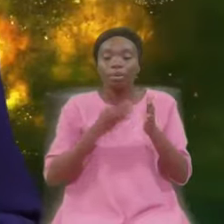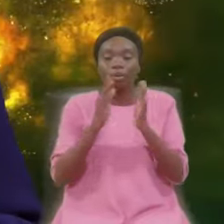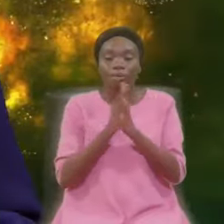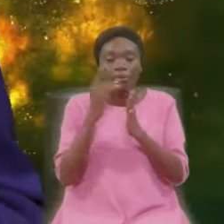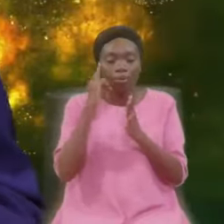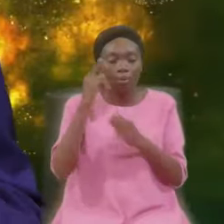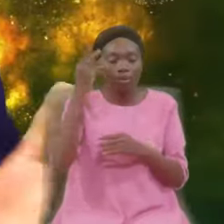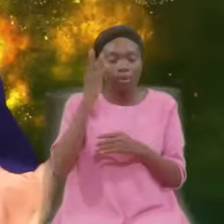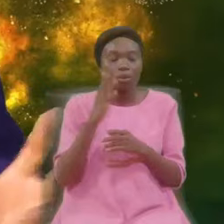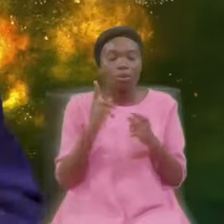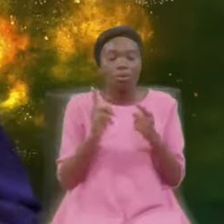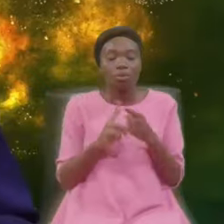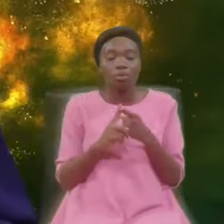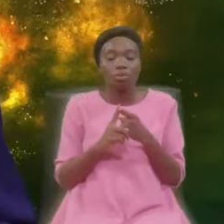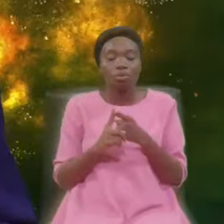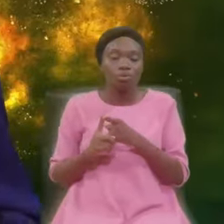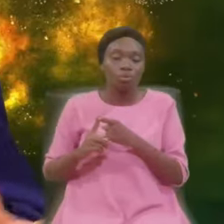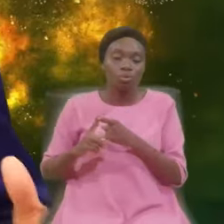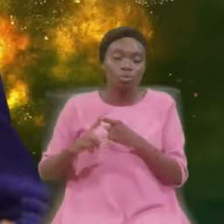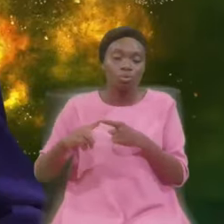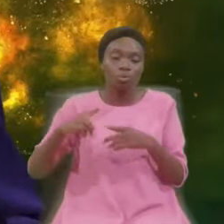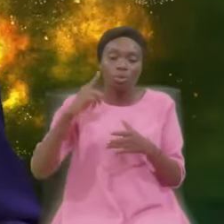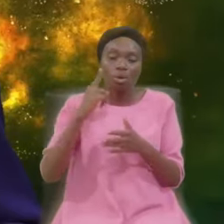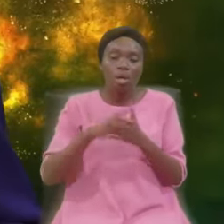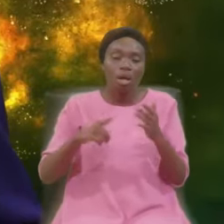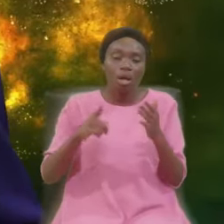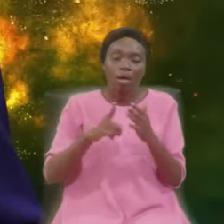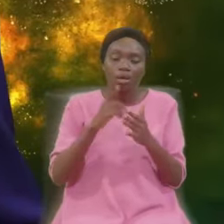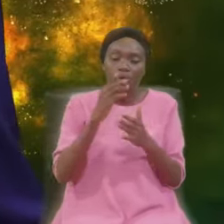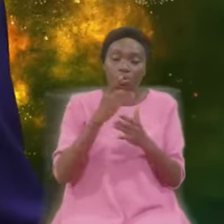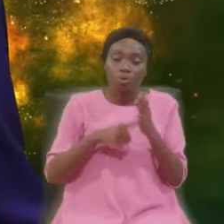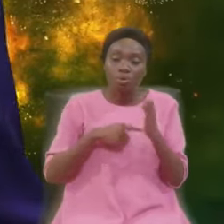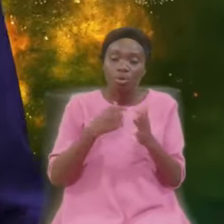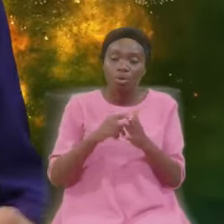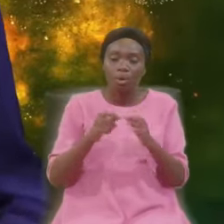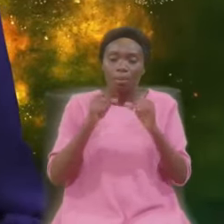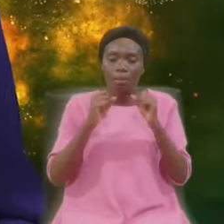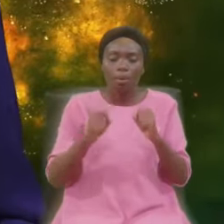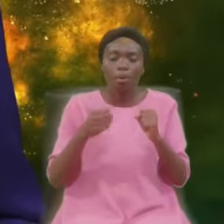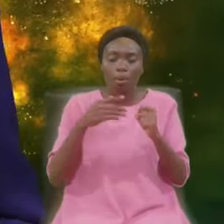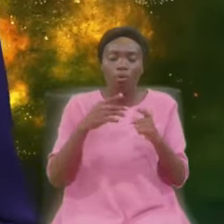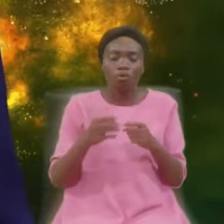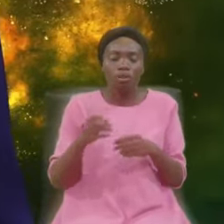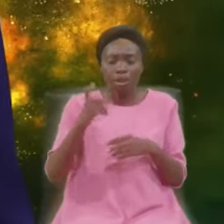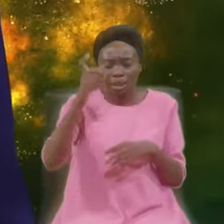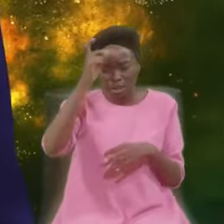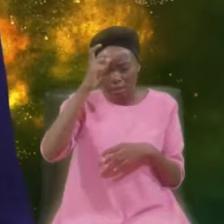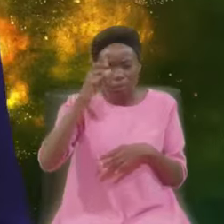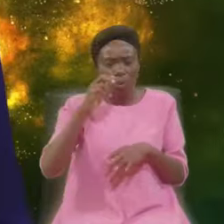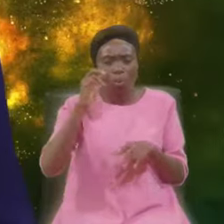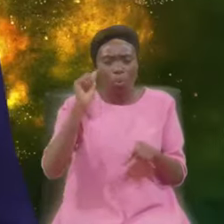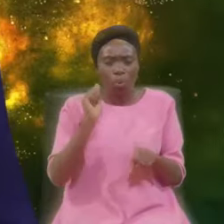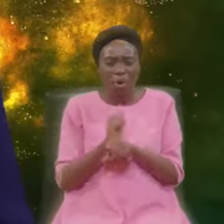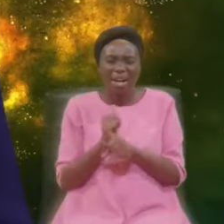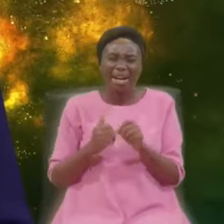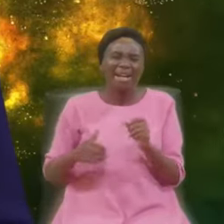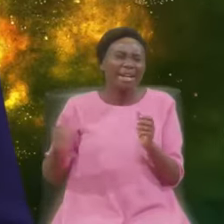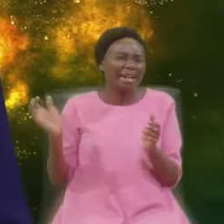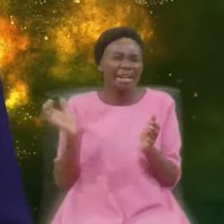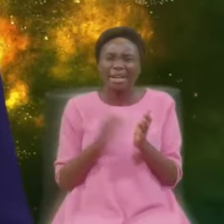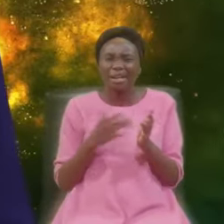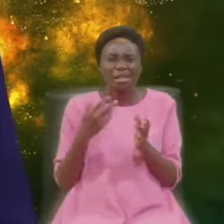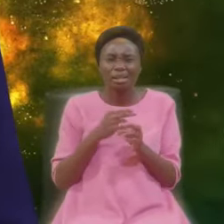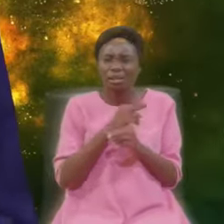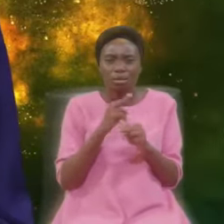to overrule the power of the devil working against the nations. Pray for God